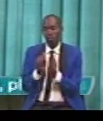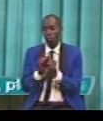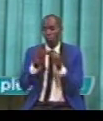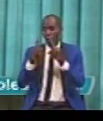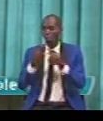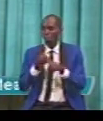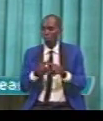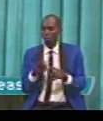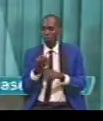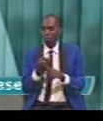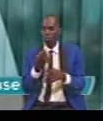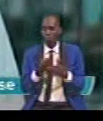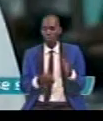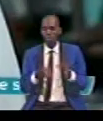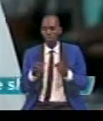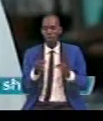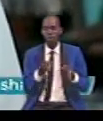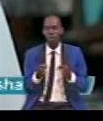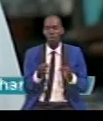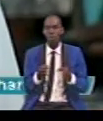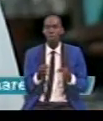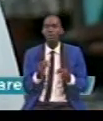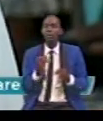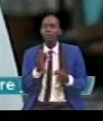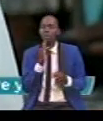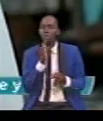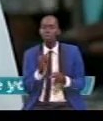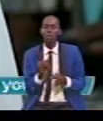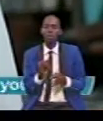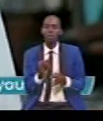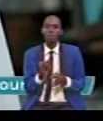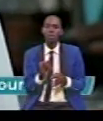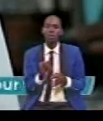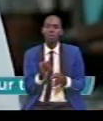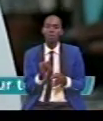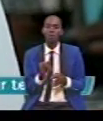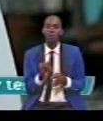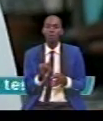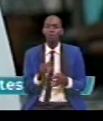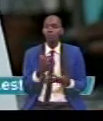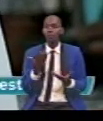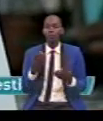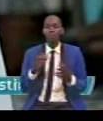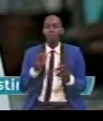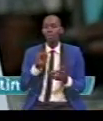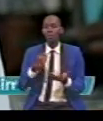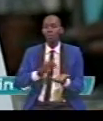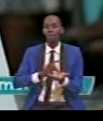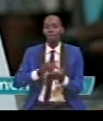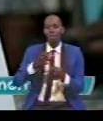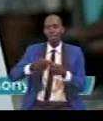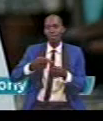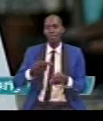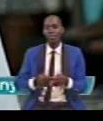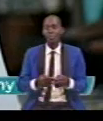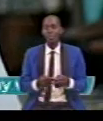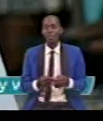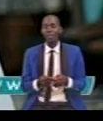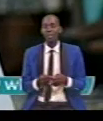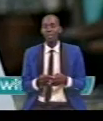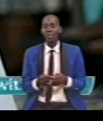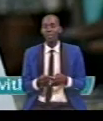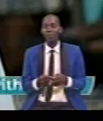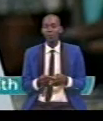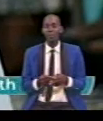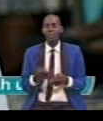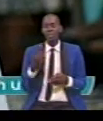was describing sounds more of an intestinal obstruction, a high bowel intestinal obstruction, normally in the region of the duodenum. The green